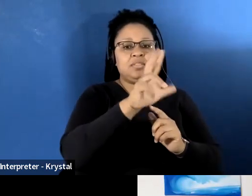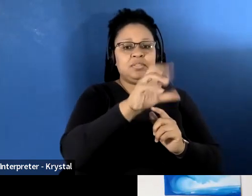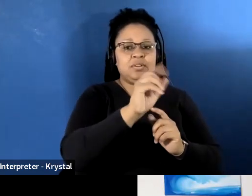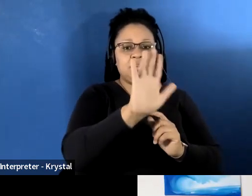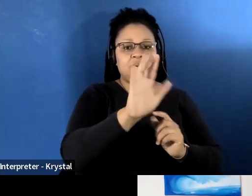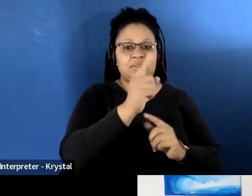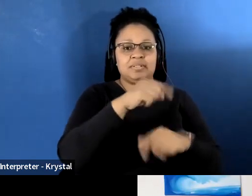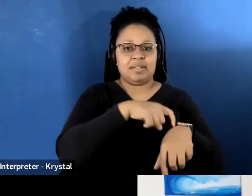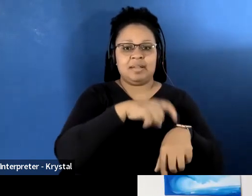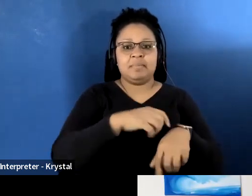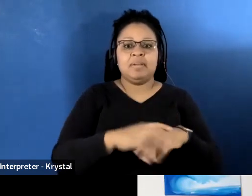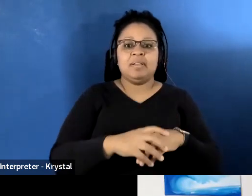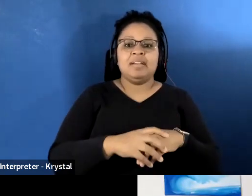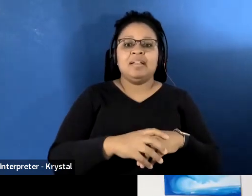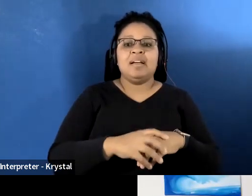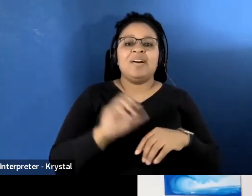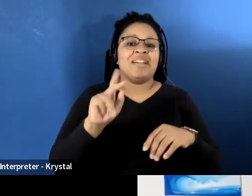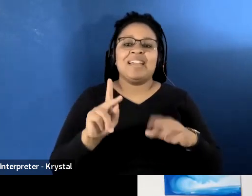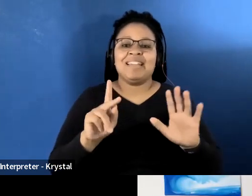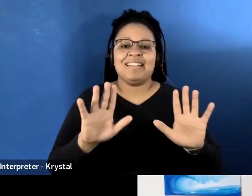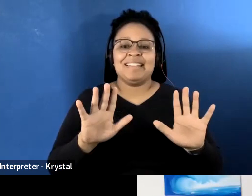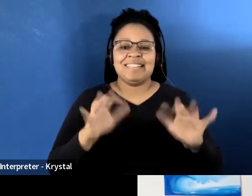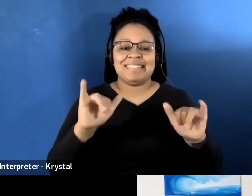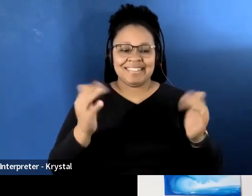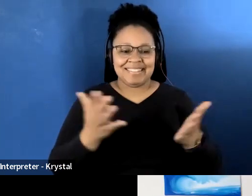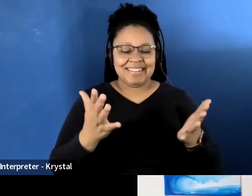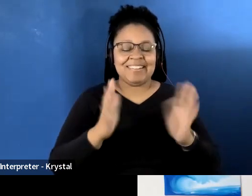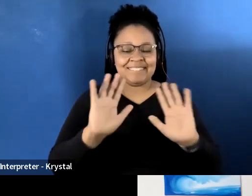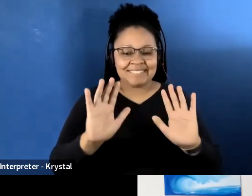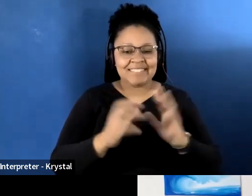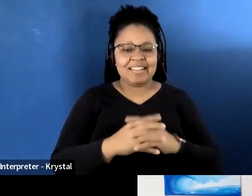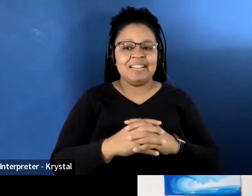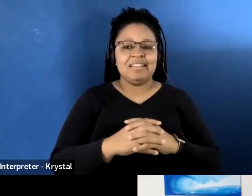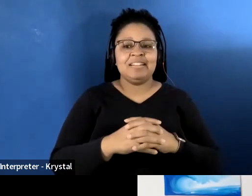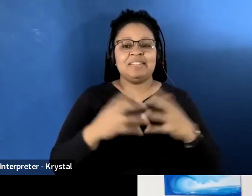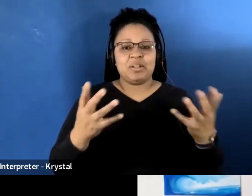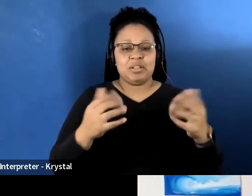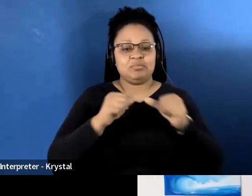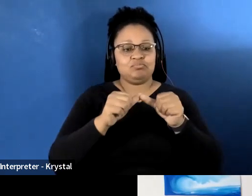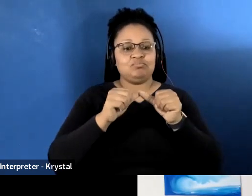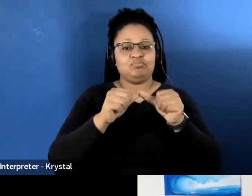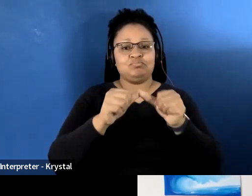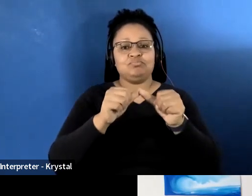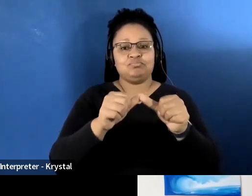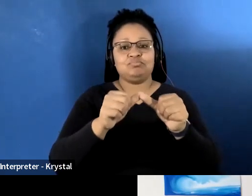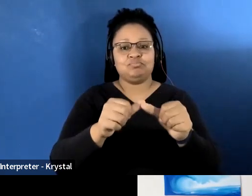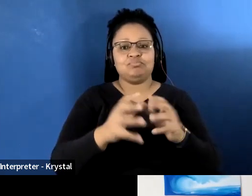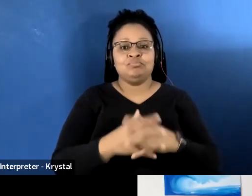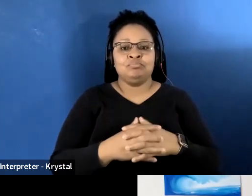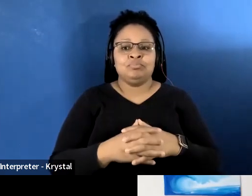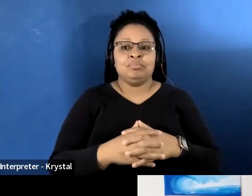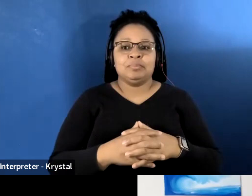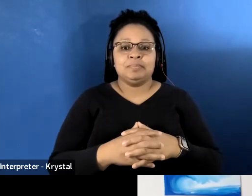Okay, sorry. So you're still here with us, folks. So let's keep it going. Things have been going good.